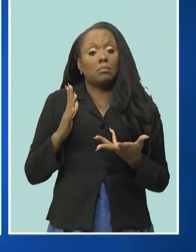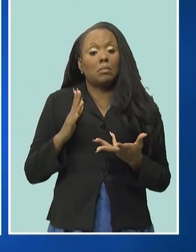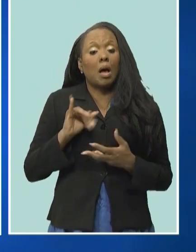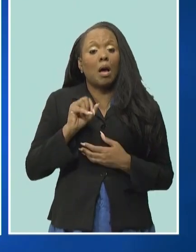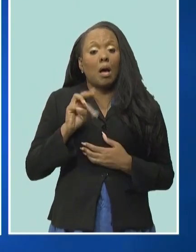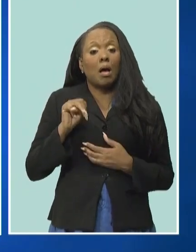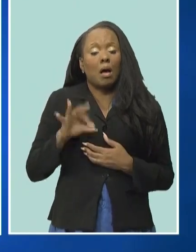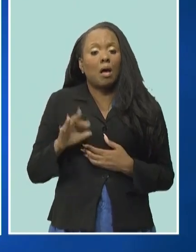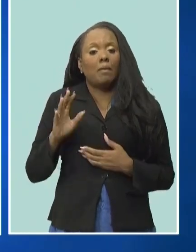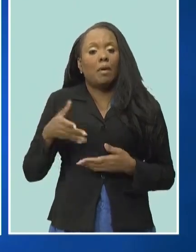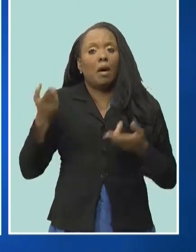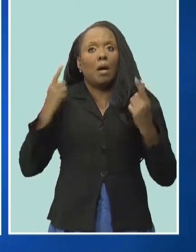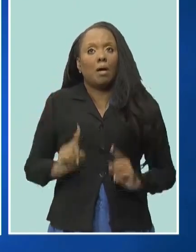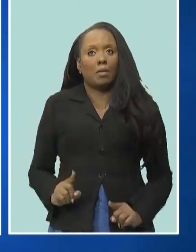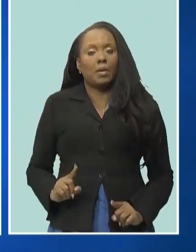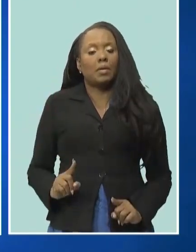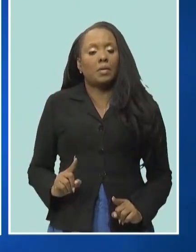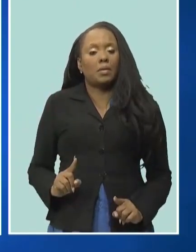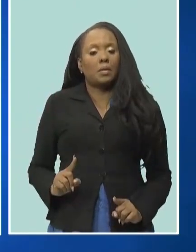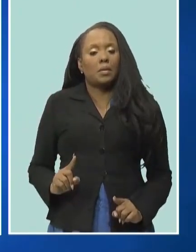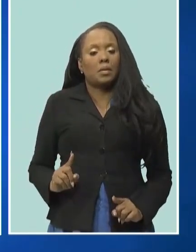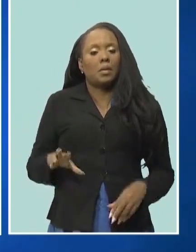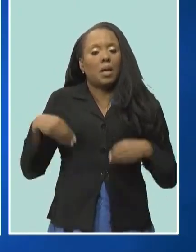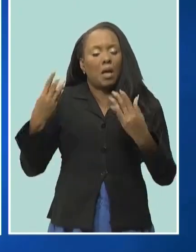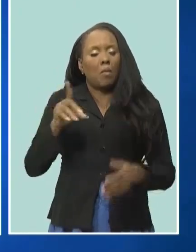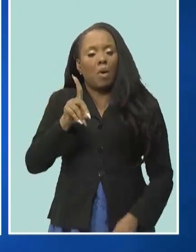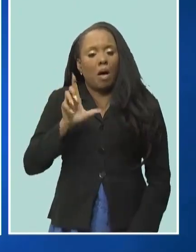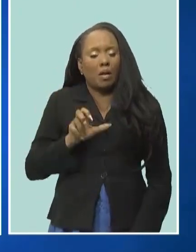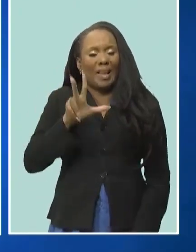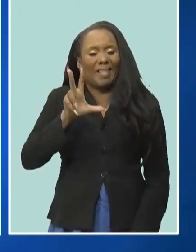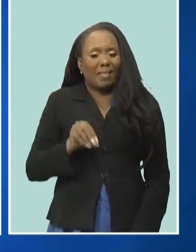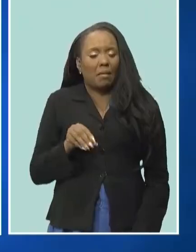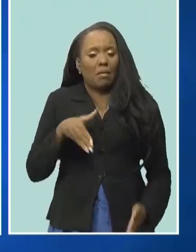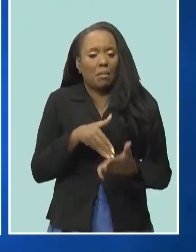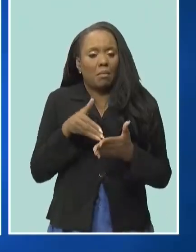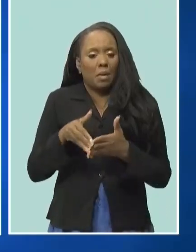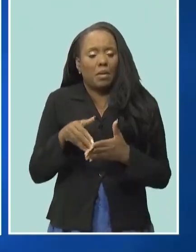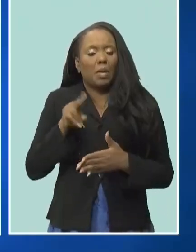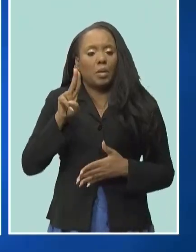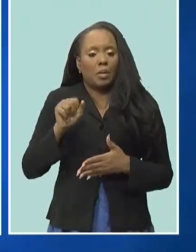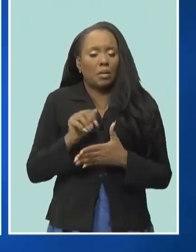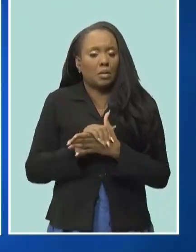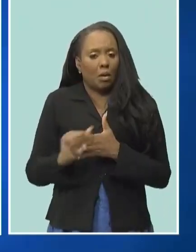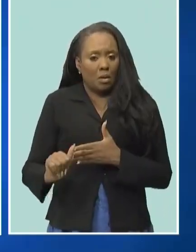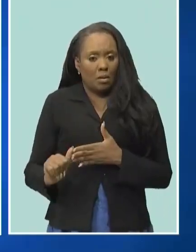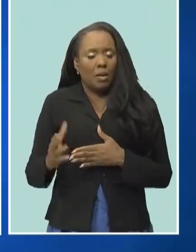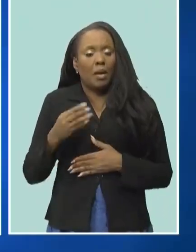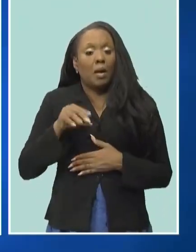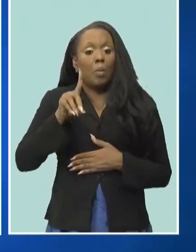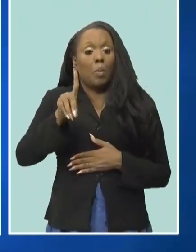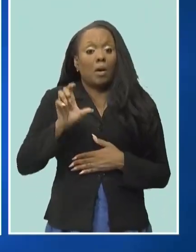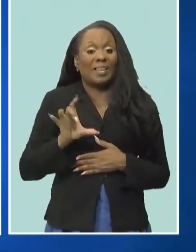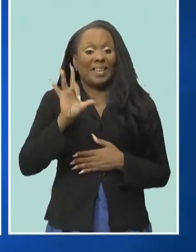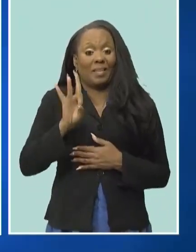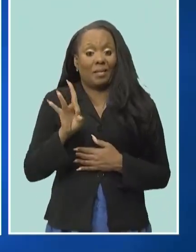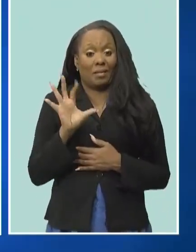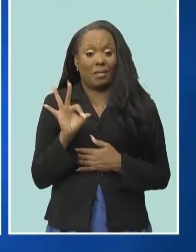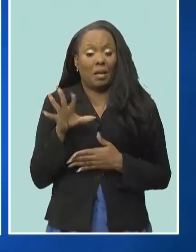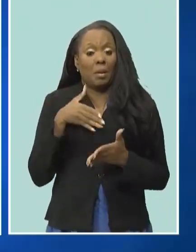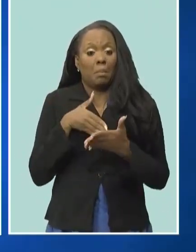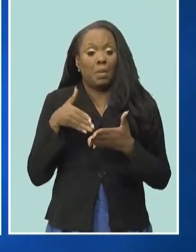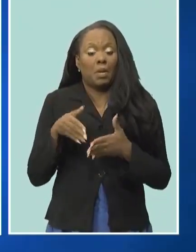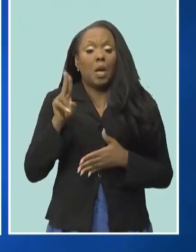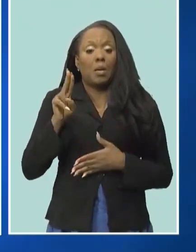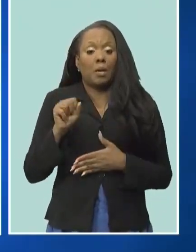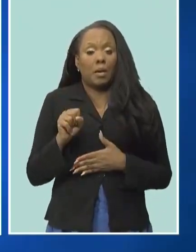facility in the amount of $113 million for the island and $189 million